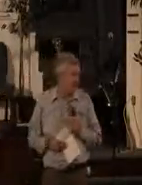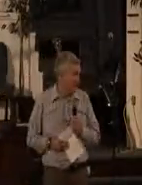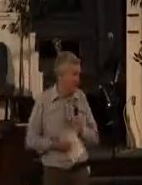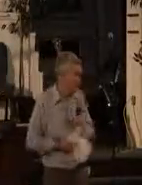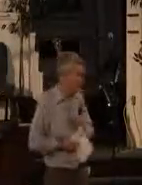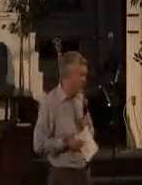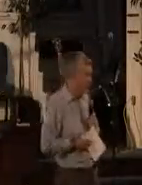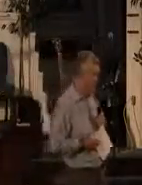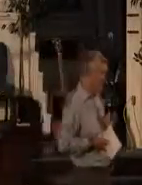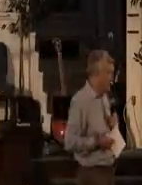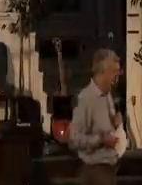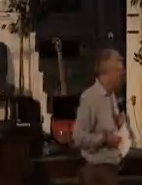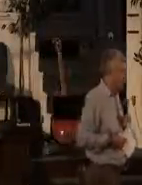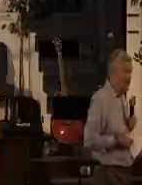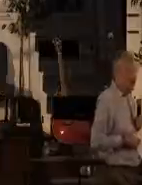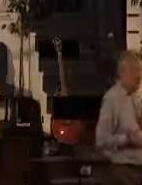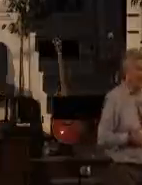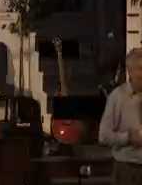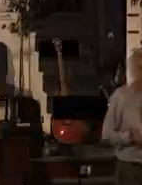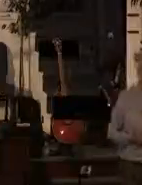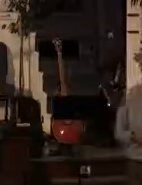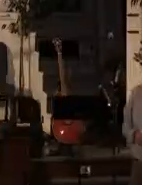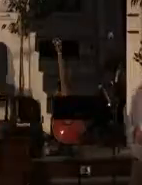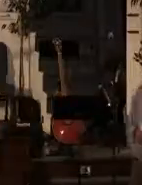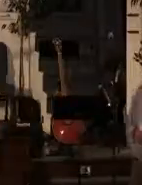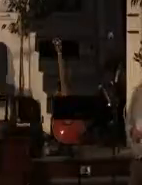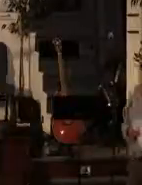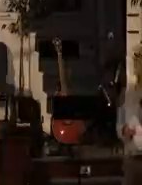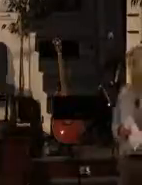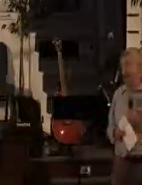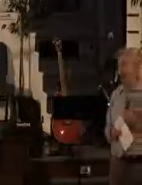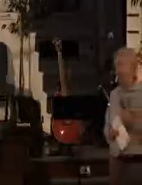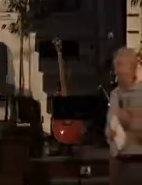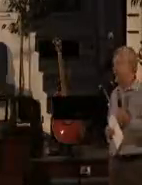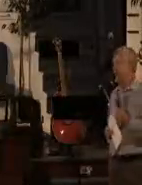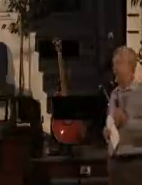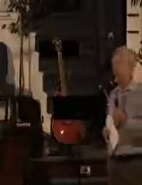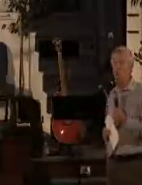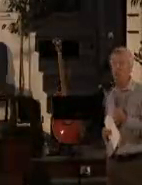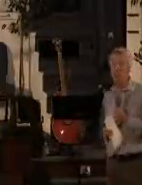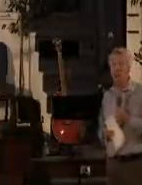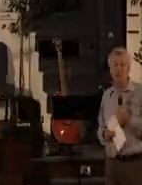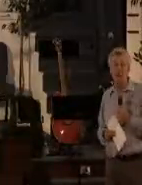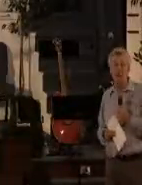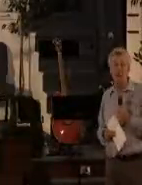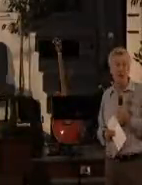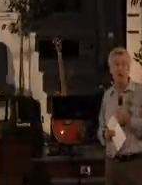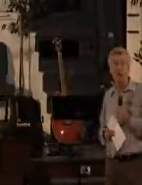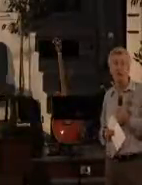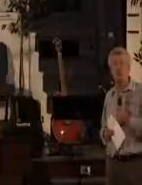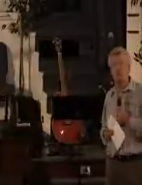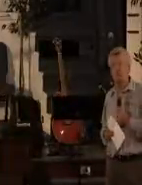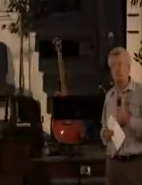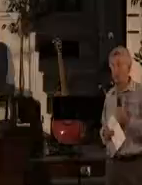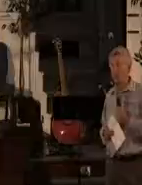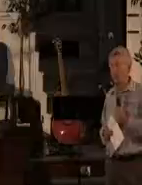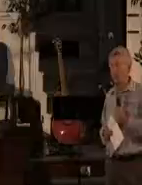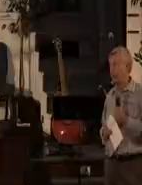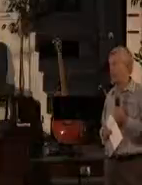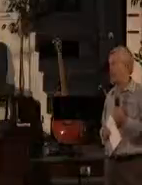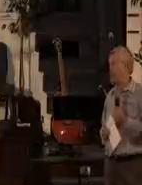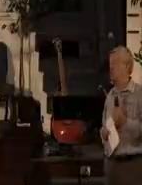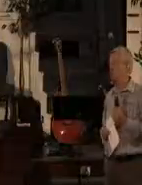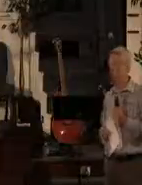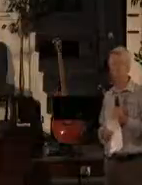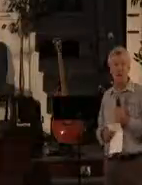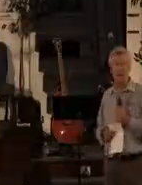and renewed when he goes back to Cuba. And especially, he needs an anointing to be able to spread the word